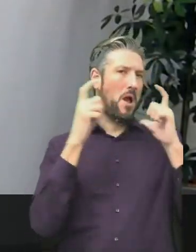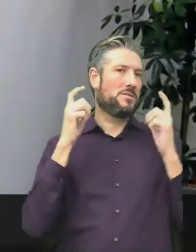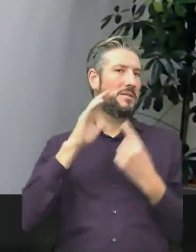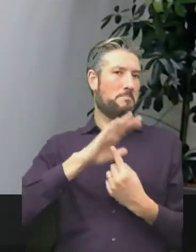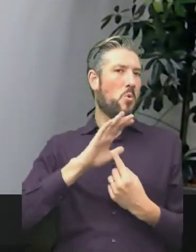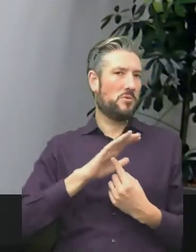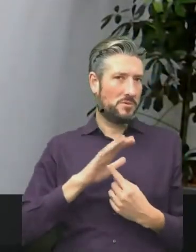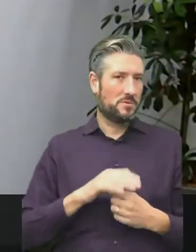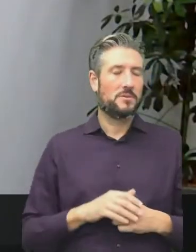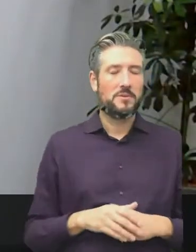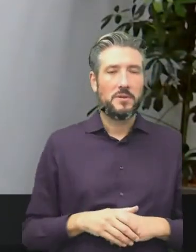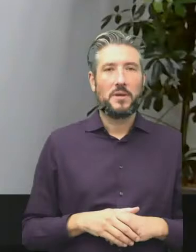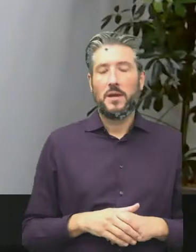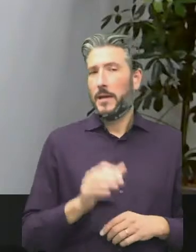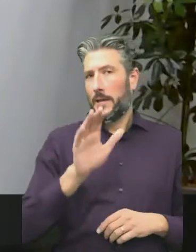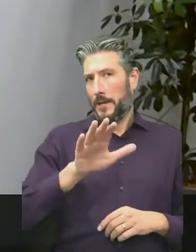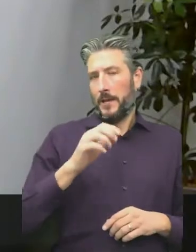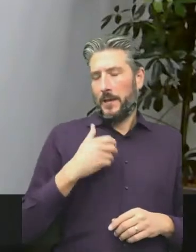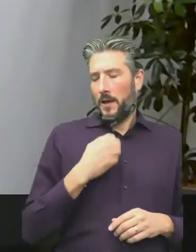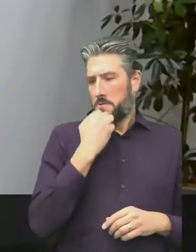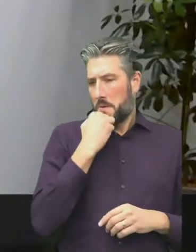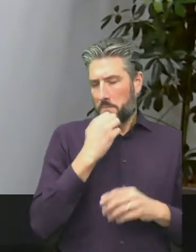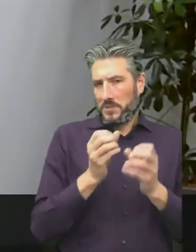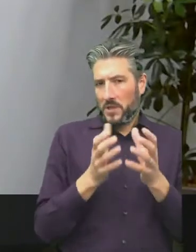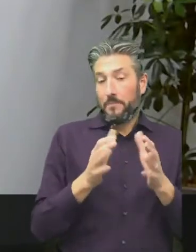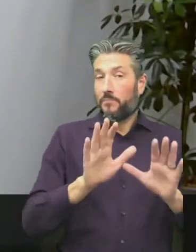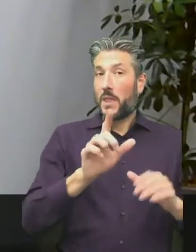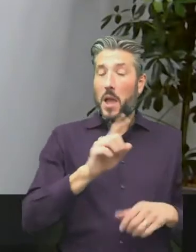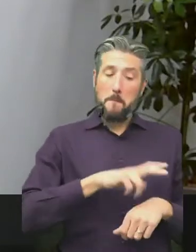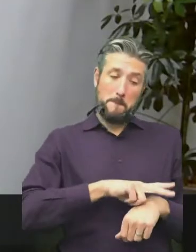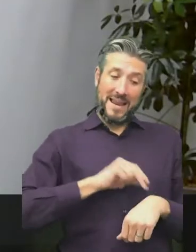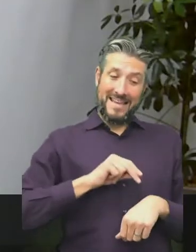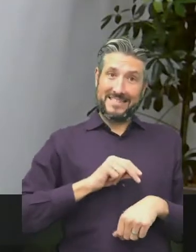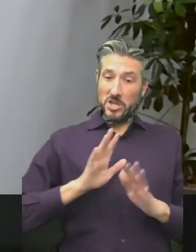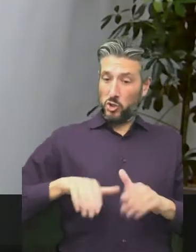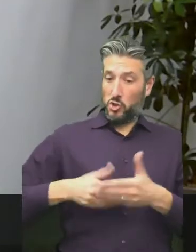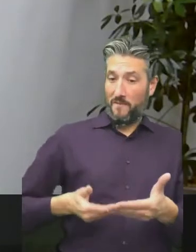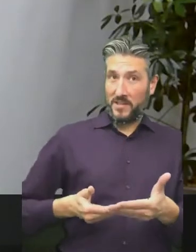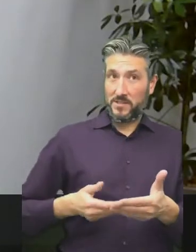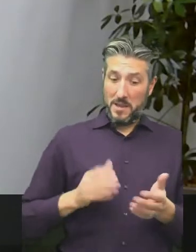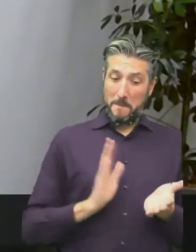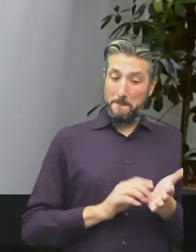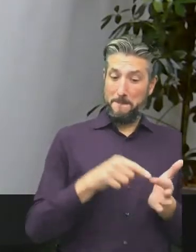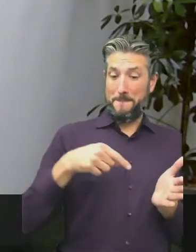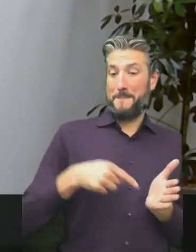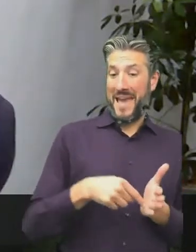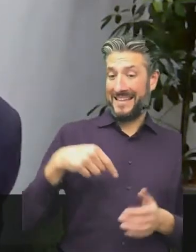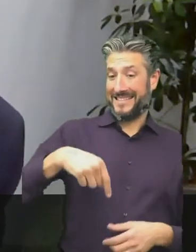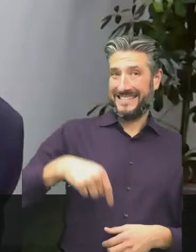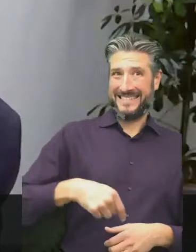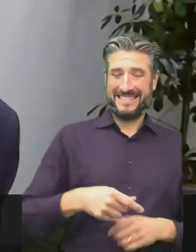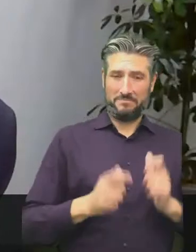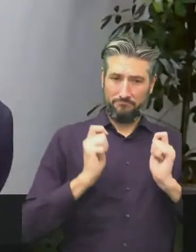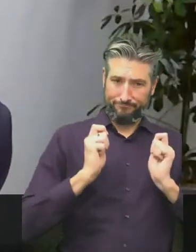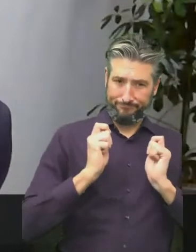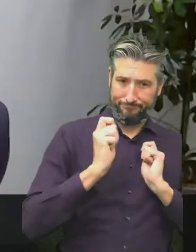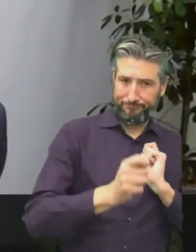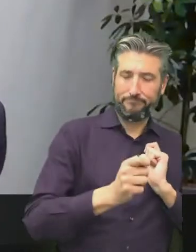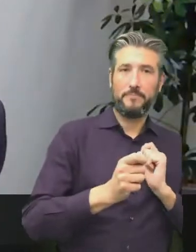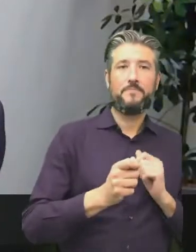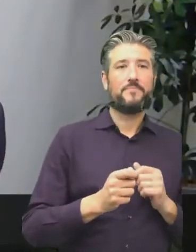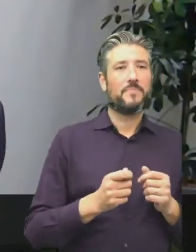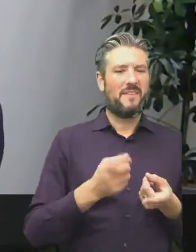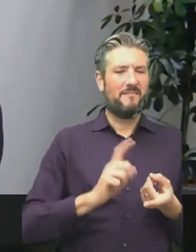The Met Police Service have issued more than 1,000 fixed penalty notices, and there are big fines for those who are